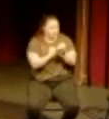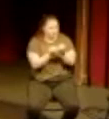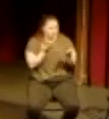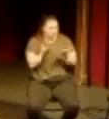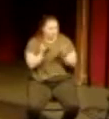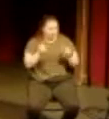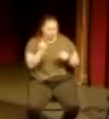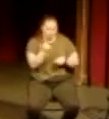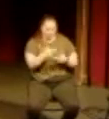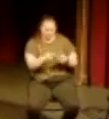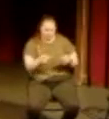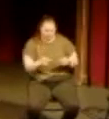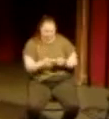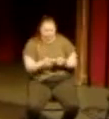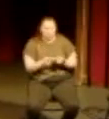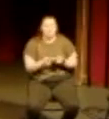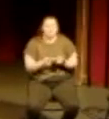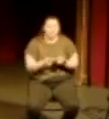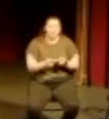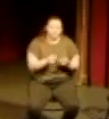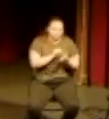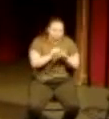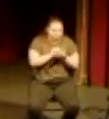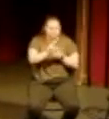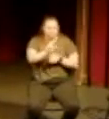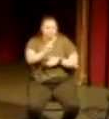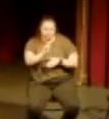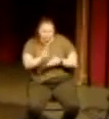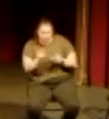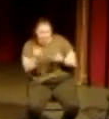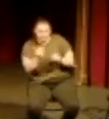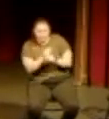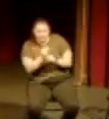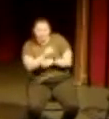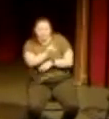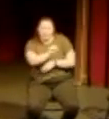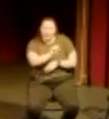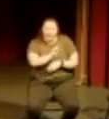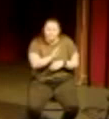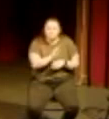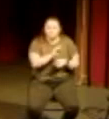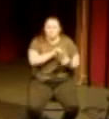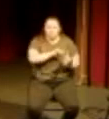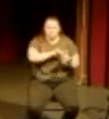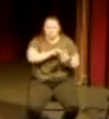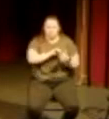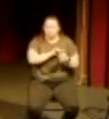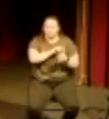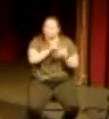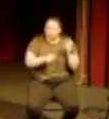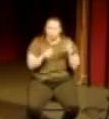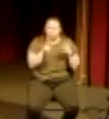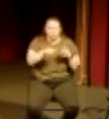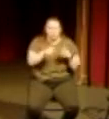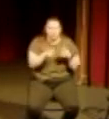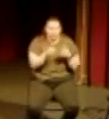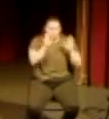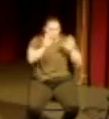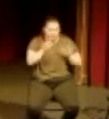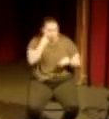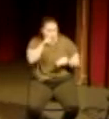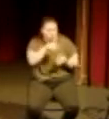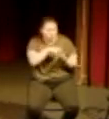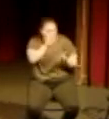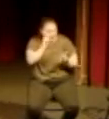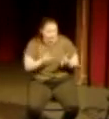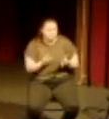and ability, tutorial, the writing lab, the math lab. Should be really great for students, and it's got